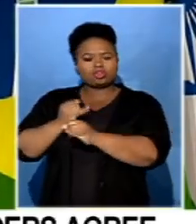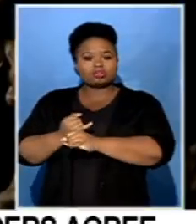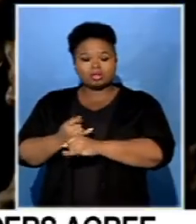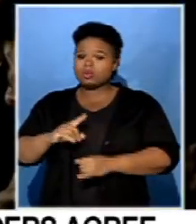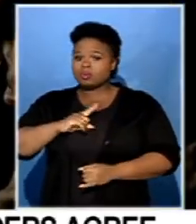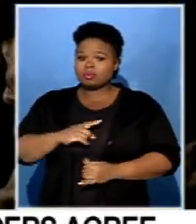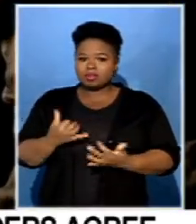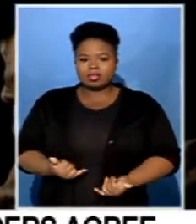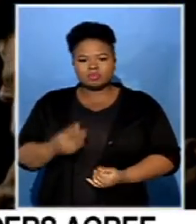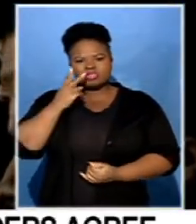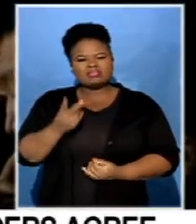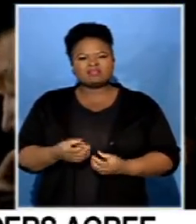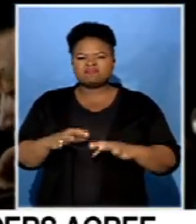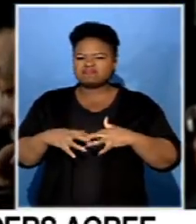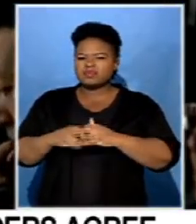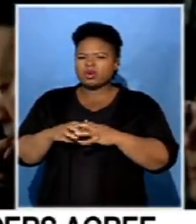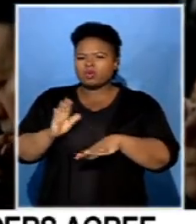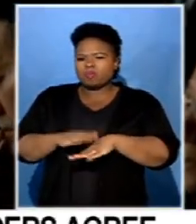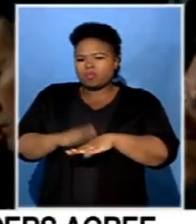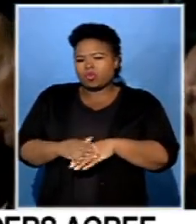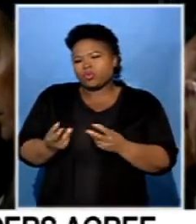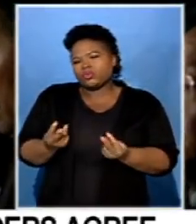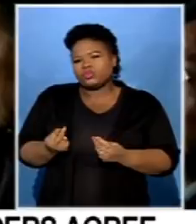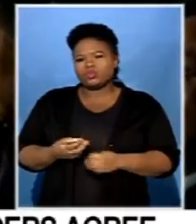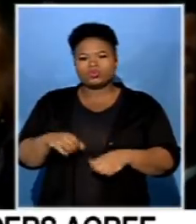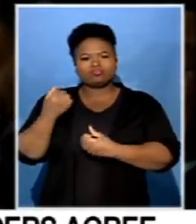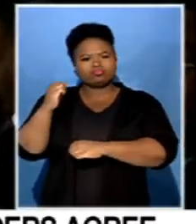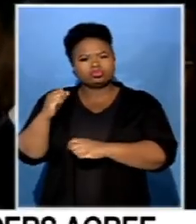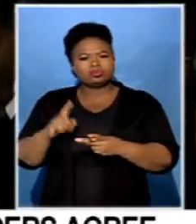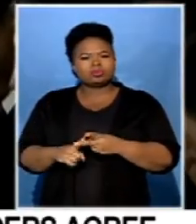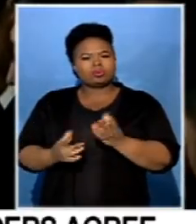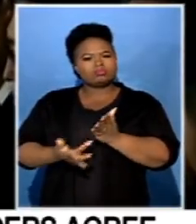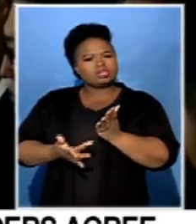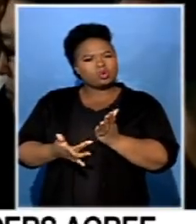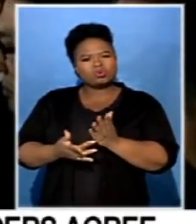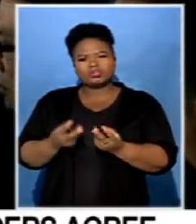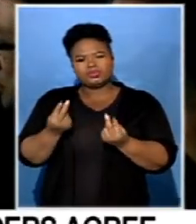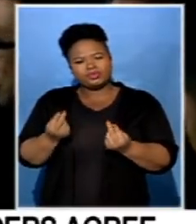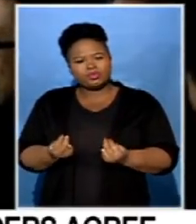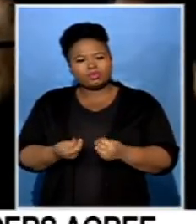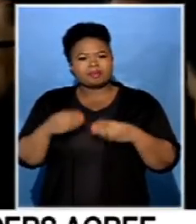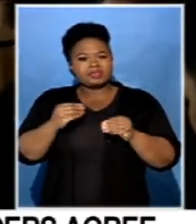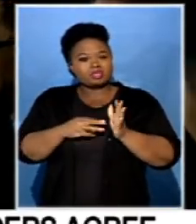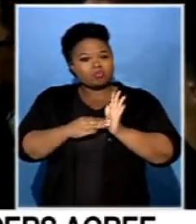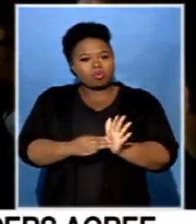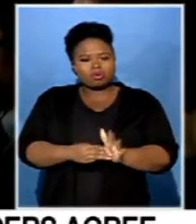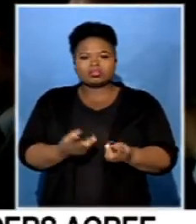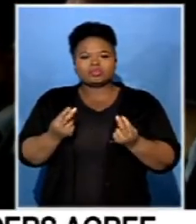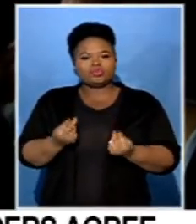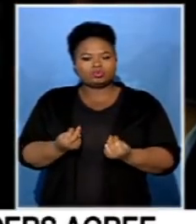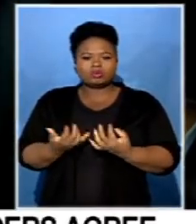to a large number of new industries and business forms and models, and they will fundamentally